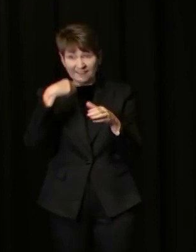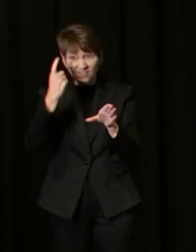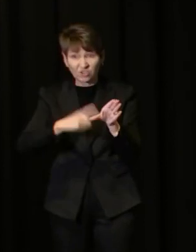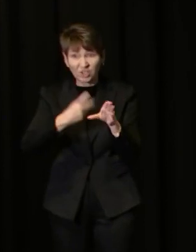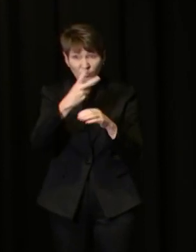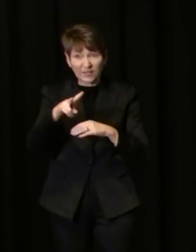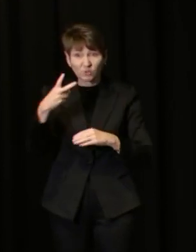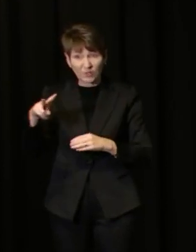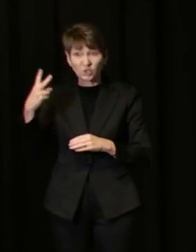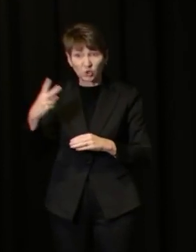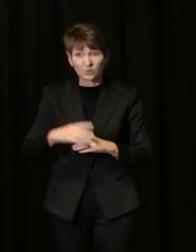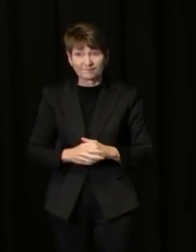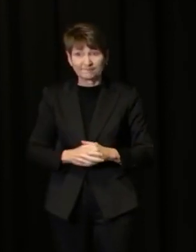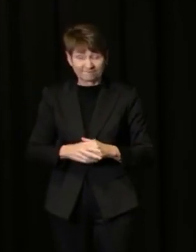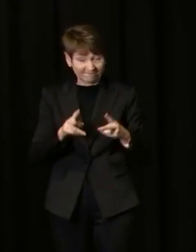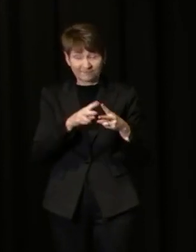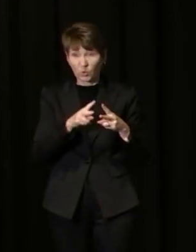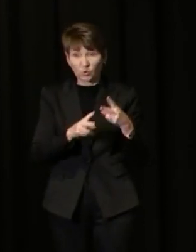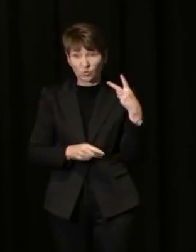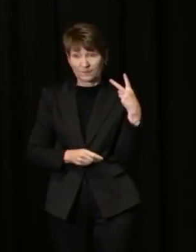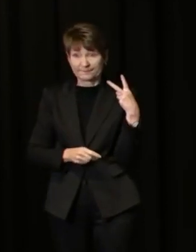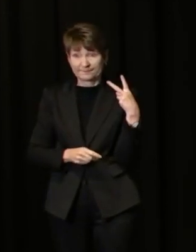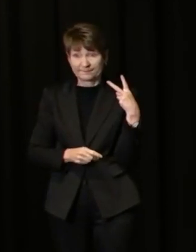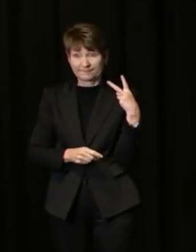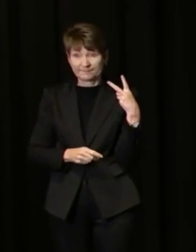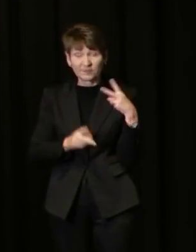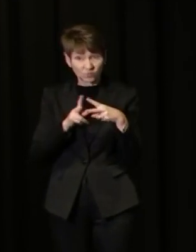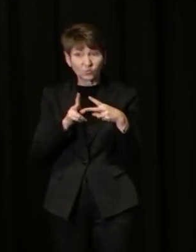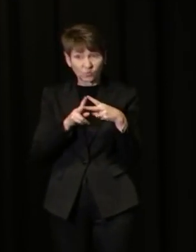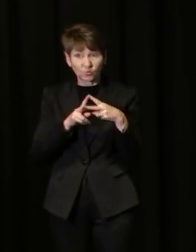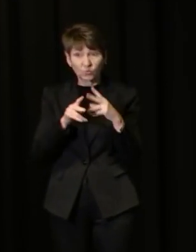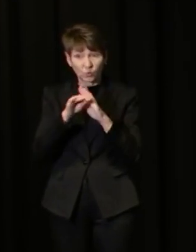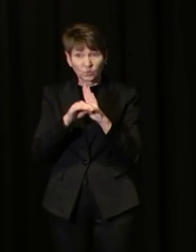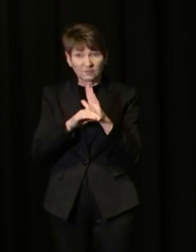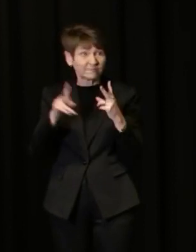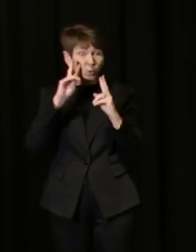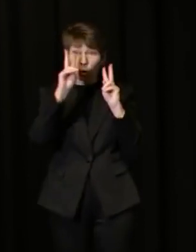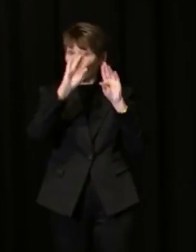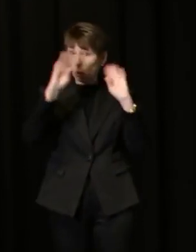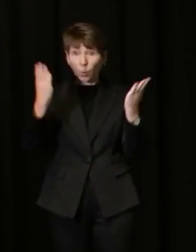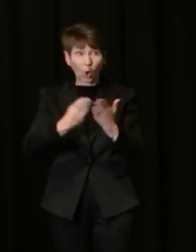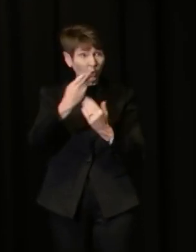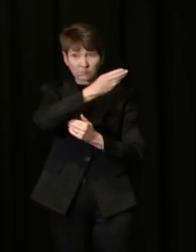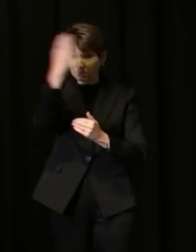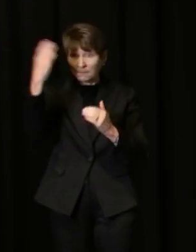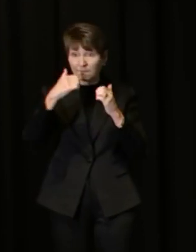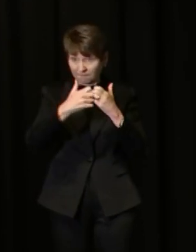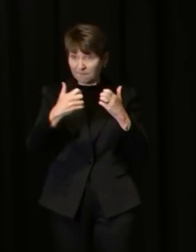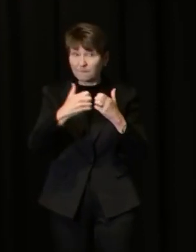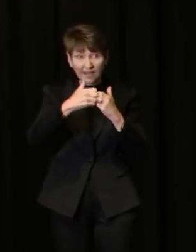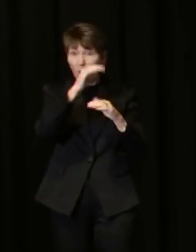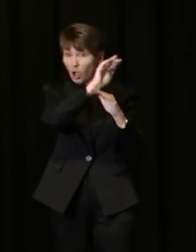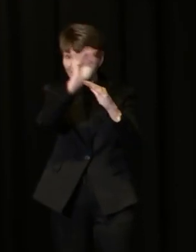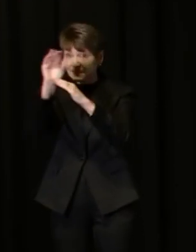as close to normal as any part of our nation and any part of the world can be. And it is all a credit to